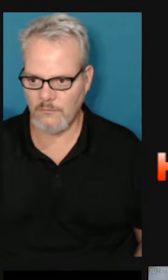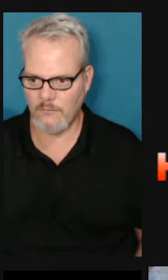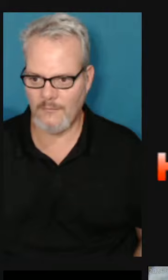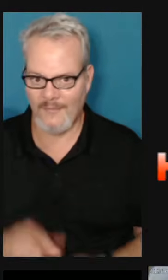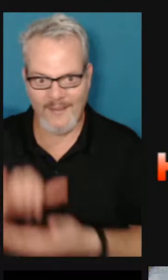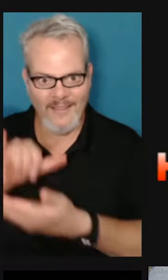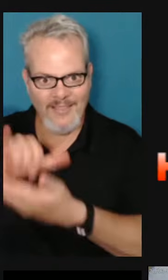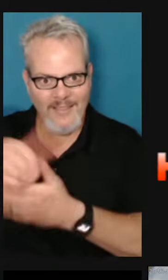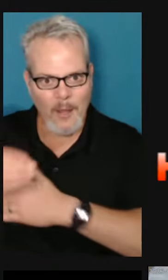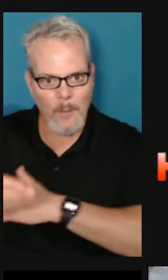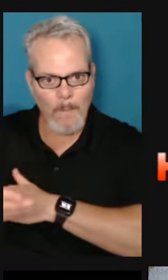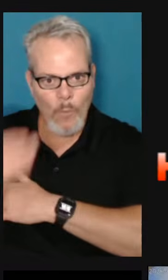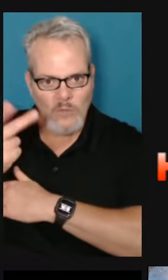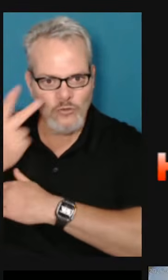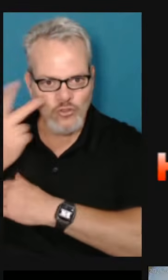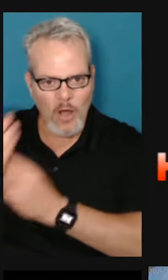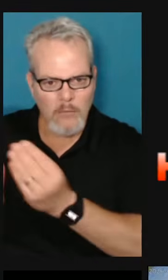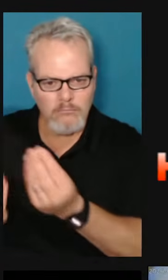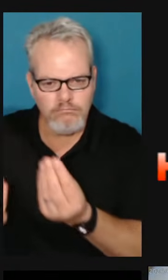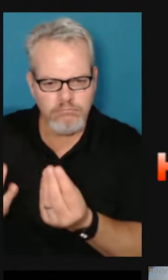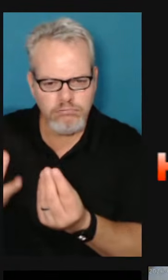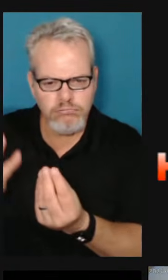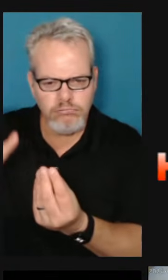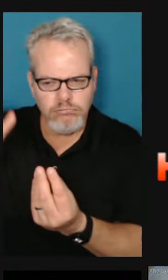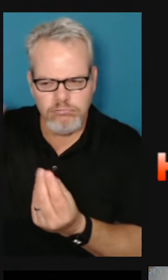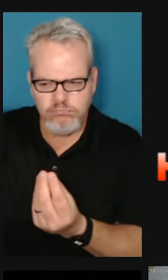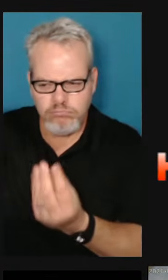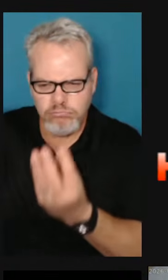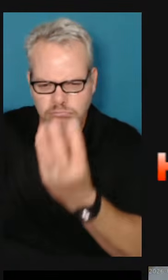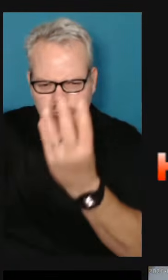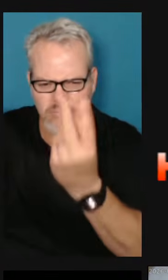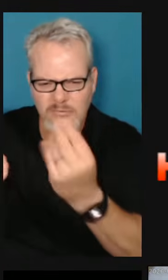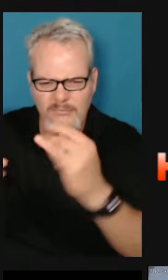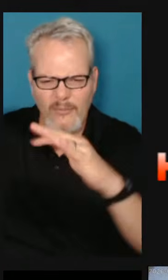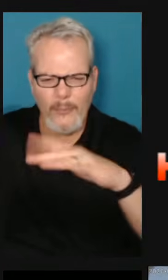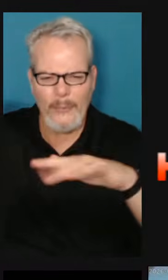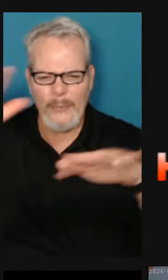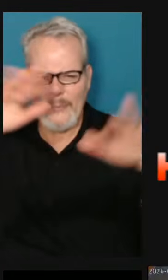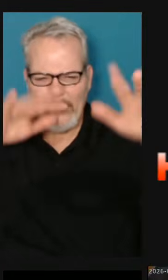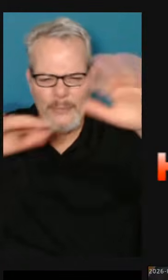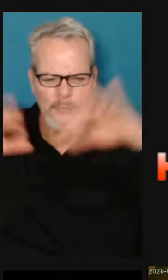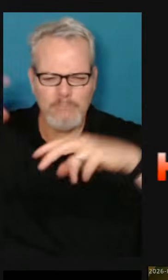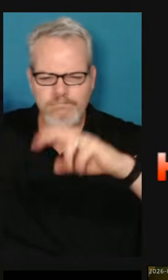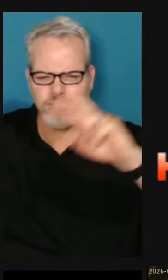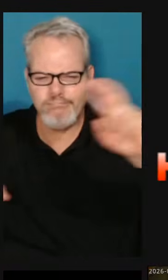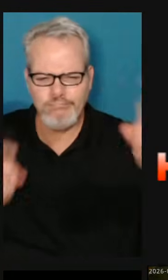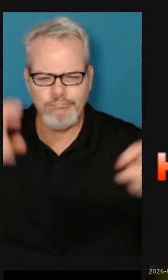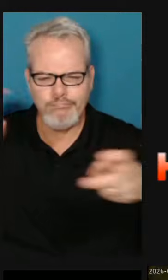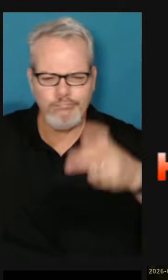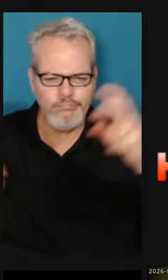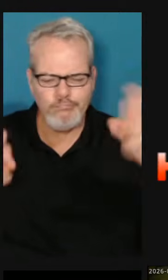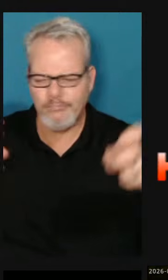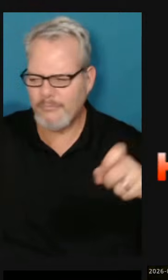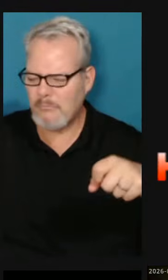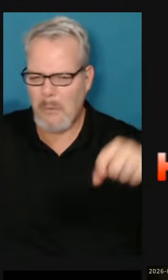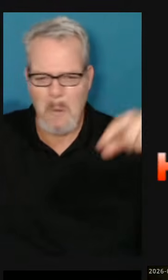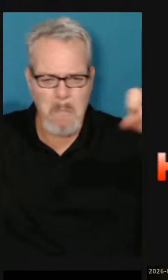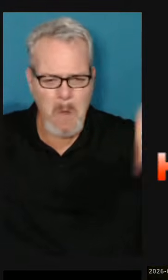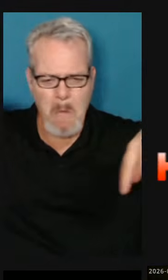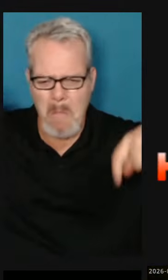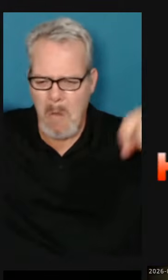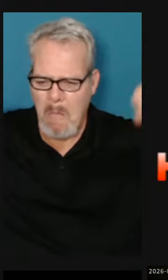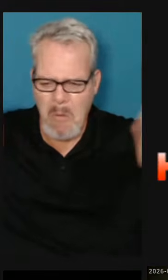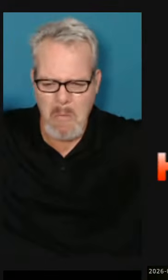the ramping up of the fountains, double fountains, Tephra falling all across the field of view, the material feeding a big flow